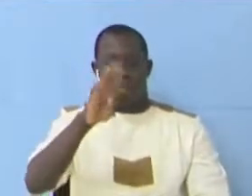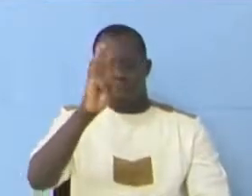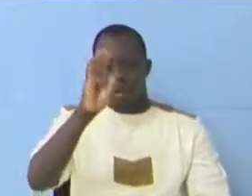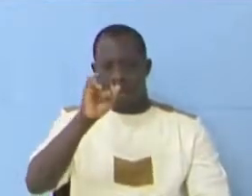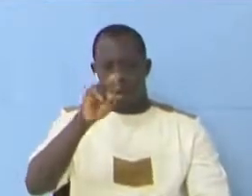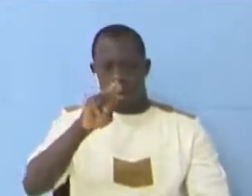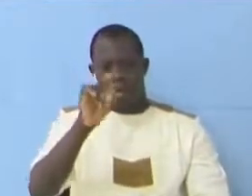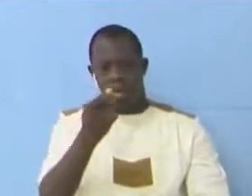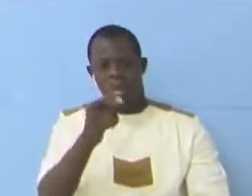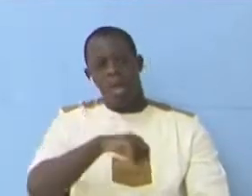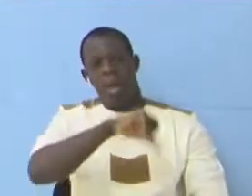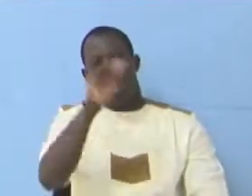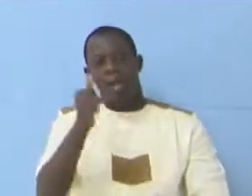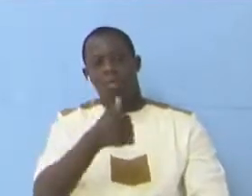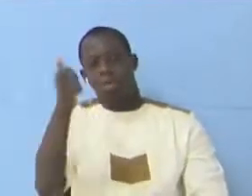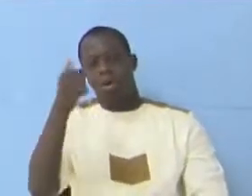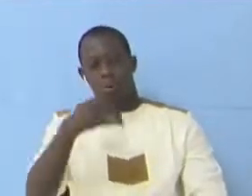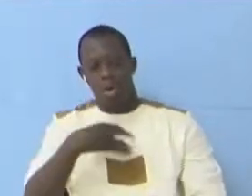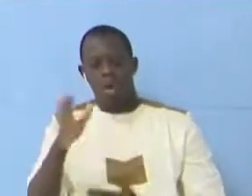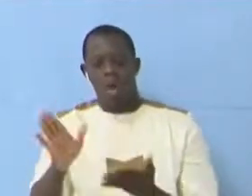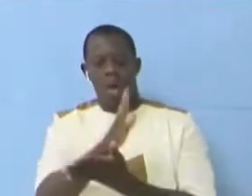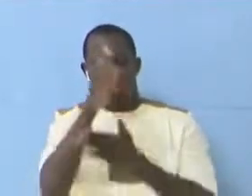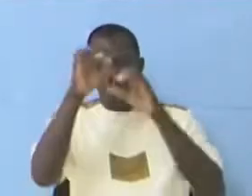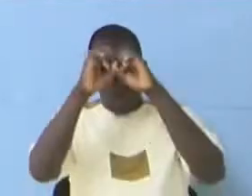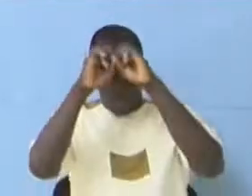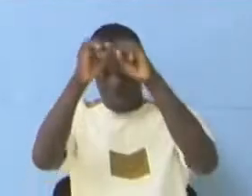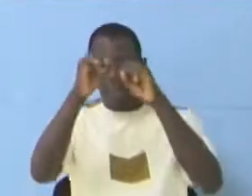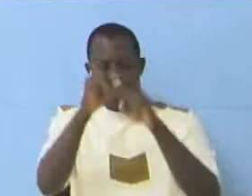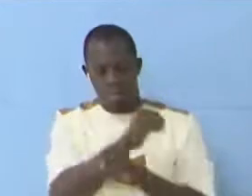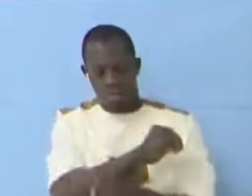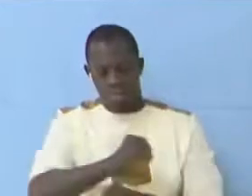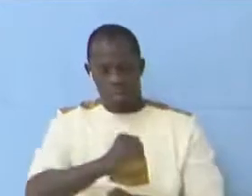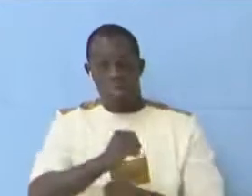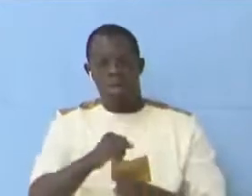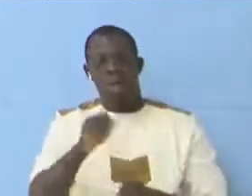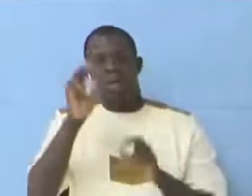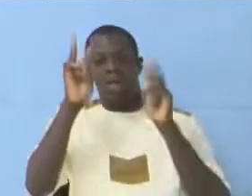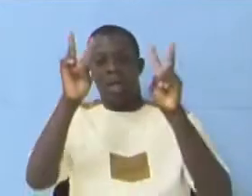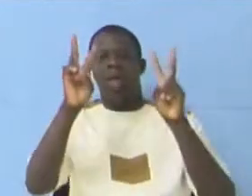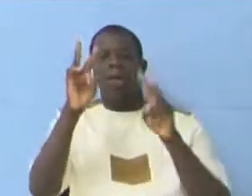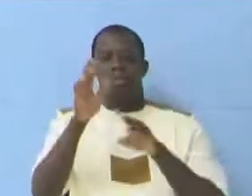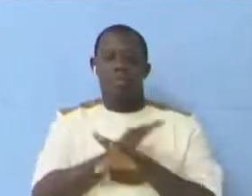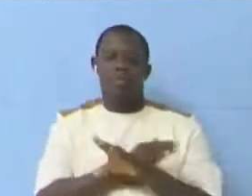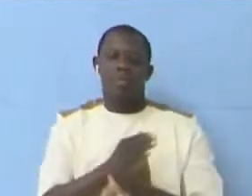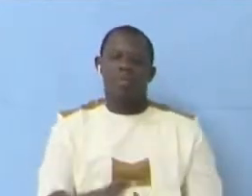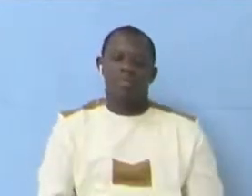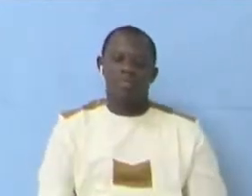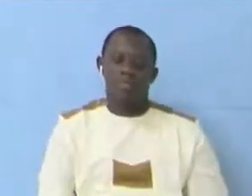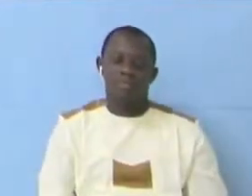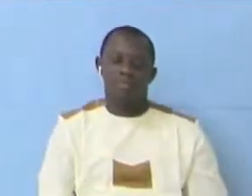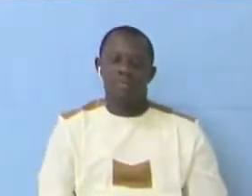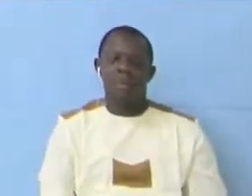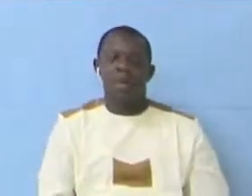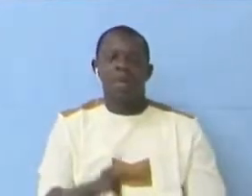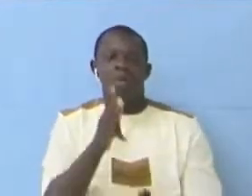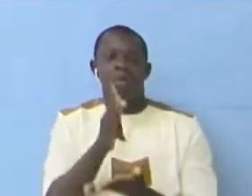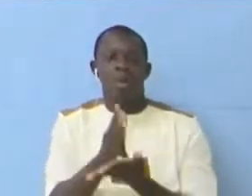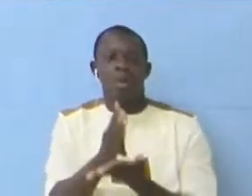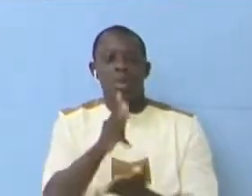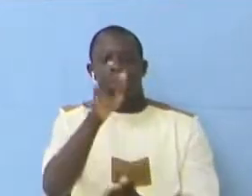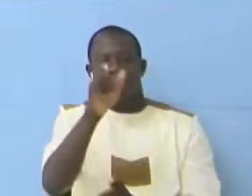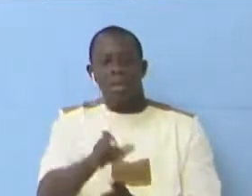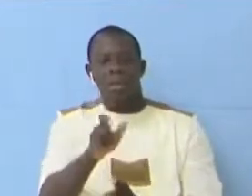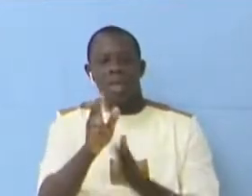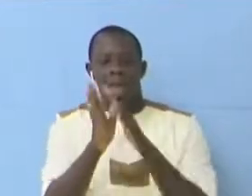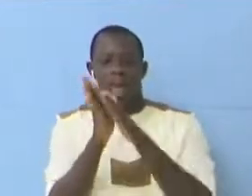President Jammeh. ne daal dama déggoon ak ñoom ku mel ni ak Lang Tombong pour suufu nguur yi Yaya Jammeh. Who are the witnesses against you?